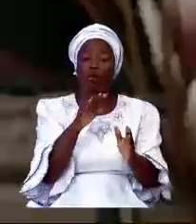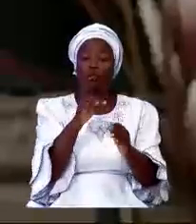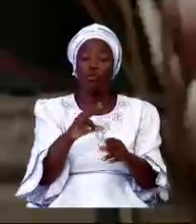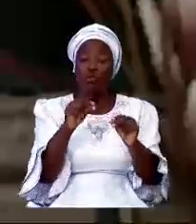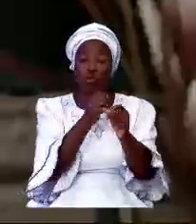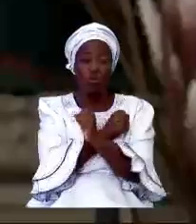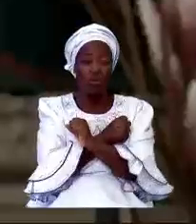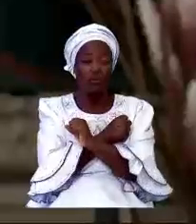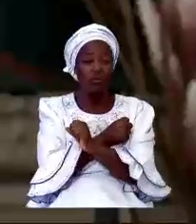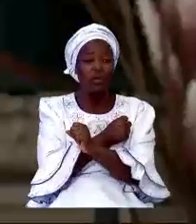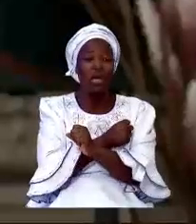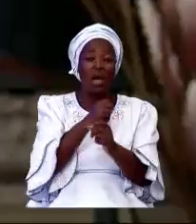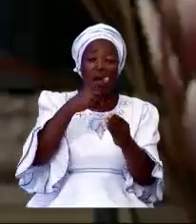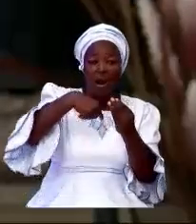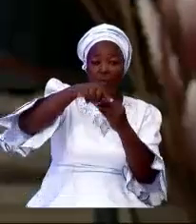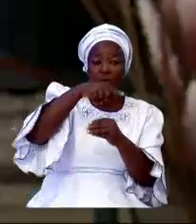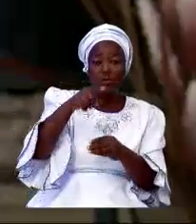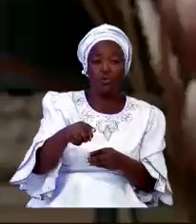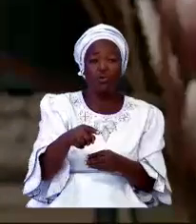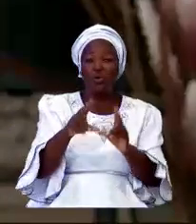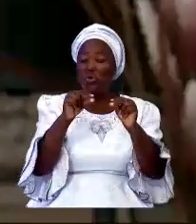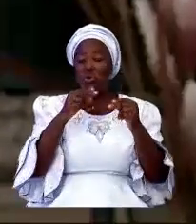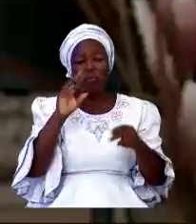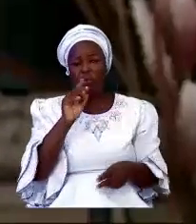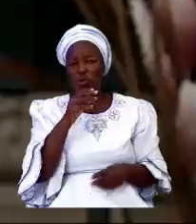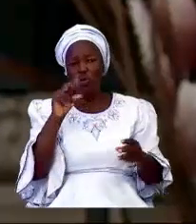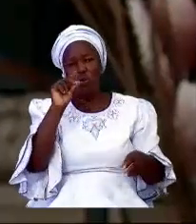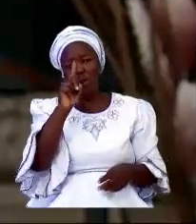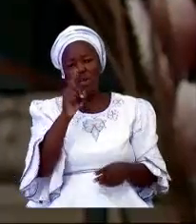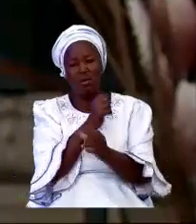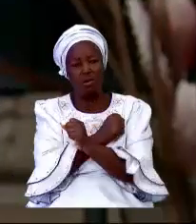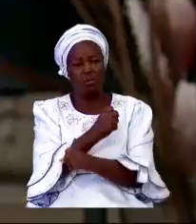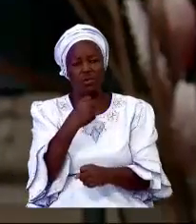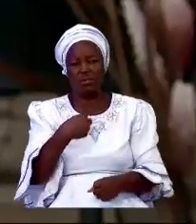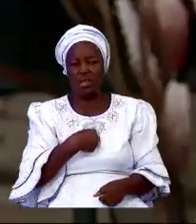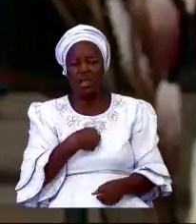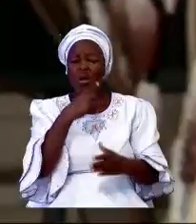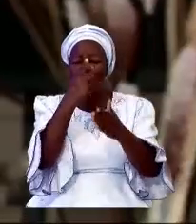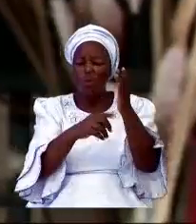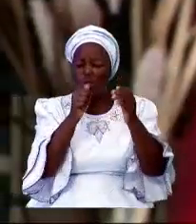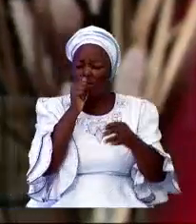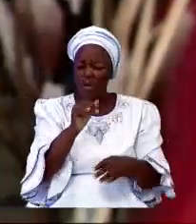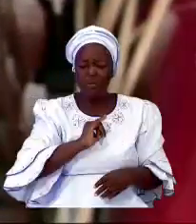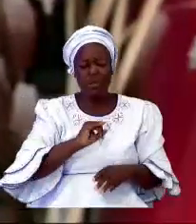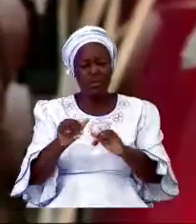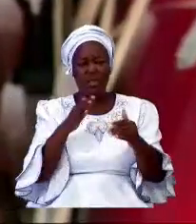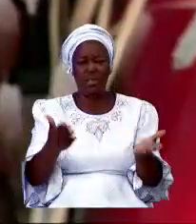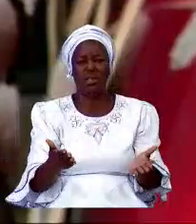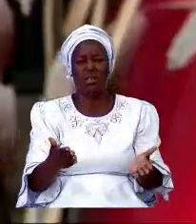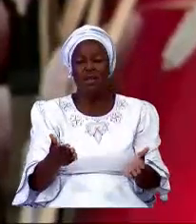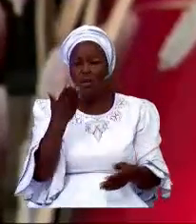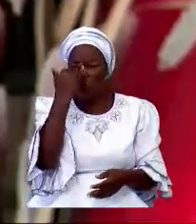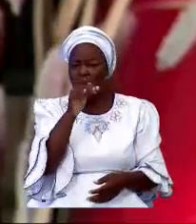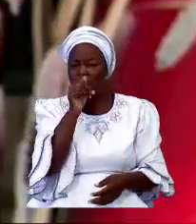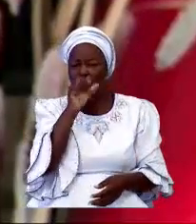In the hour of lovelessness around you, nobody loves me. What am I